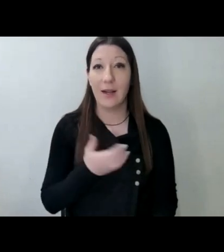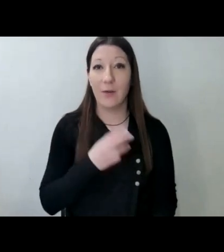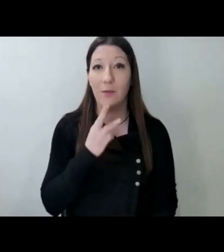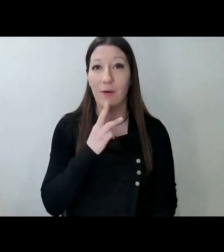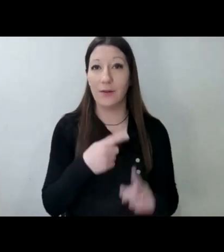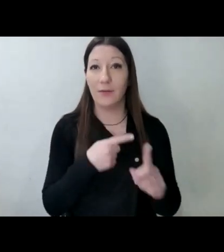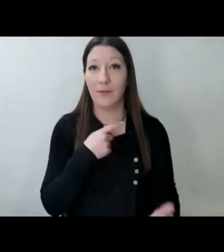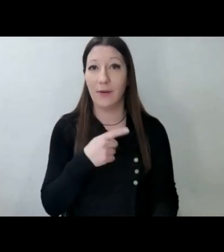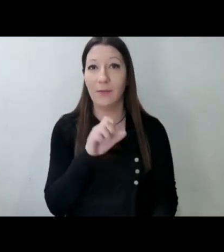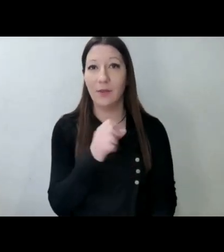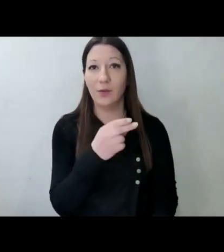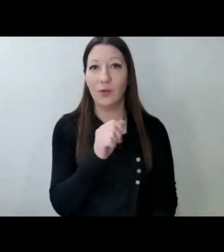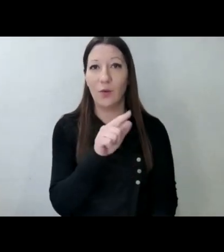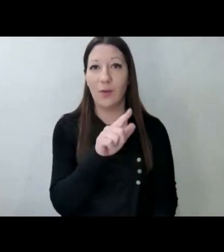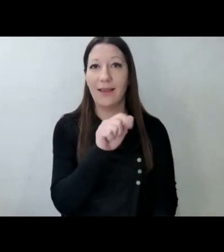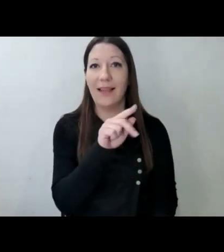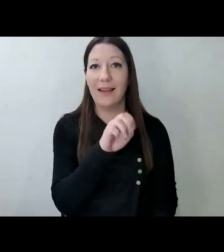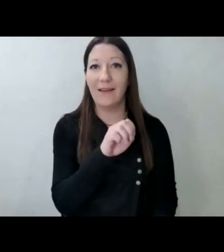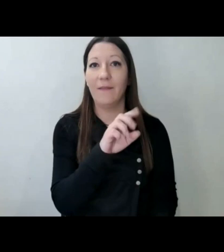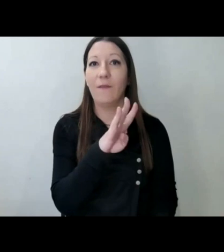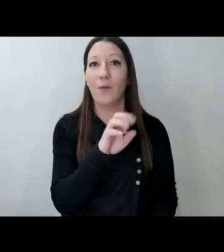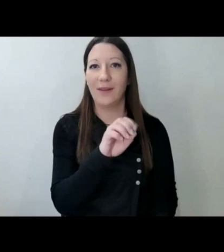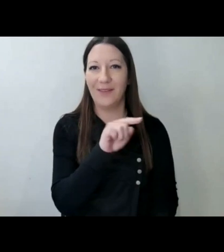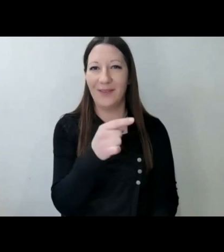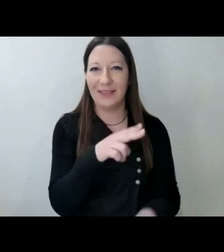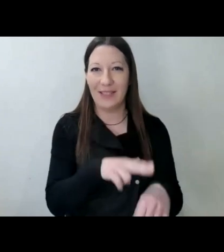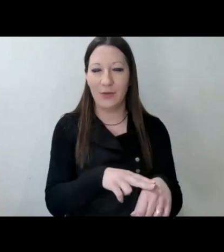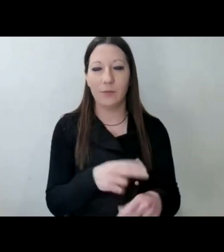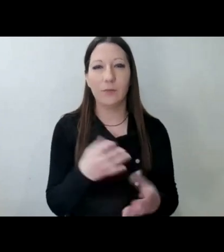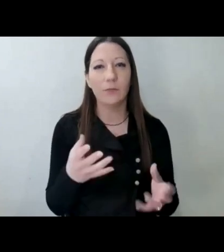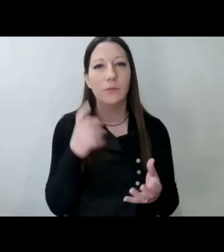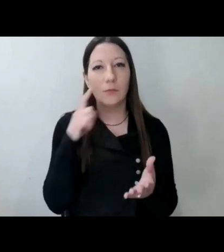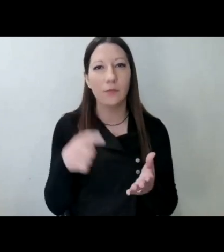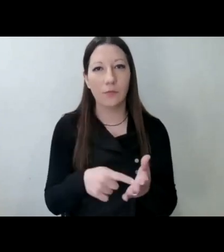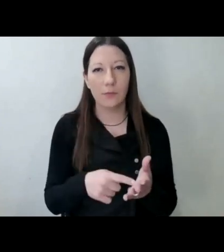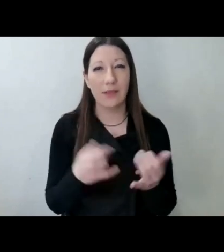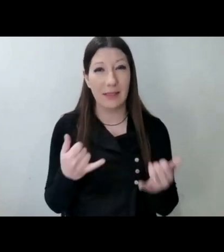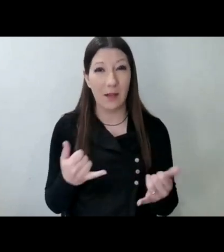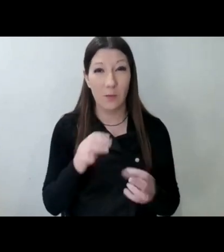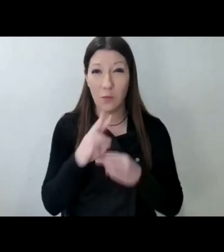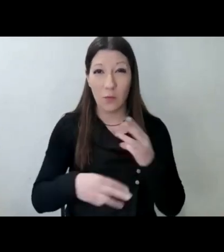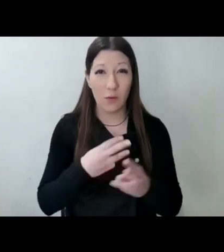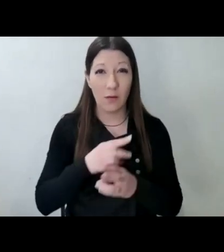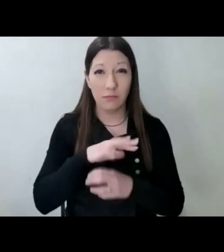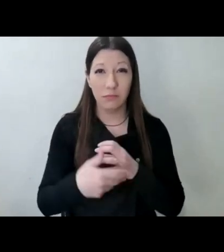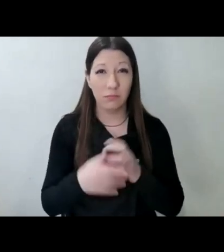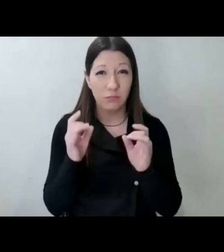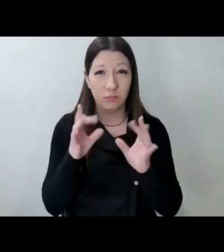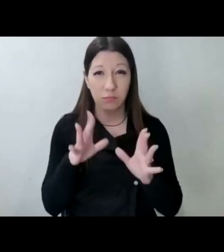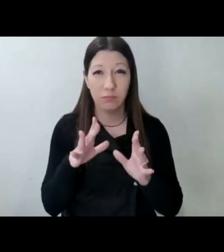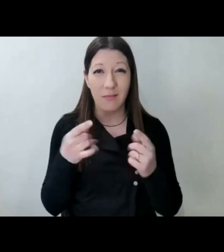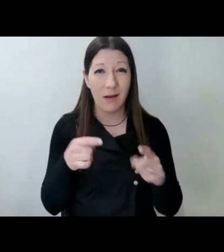close to home and around the world at this time. And I want to express solidarity with those who have experienced and are experiencing the violence